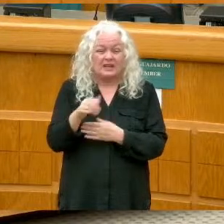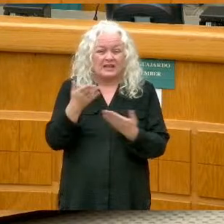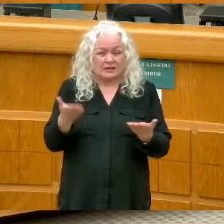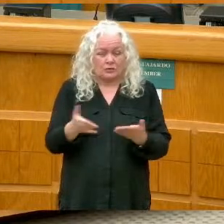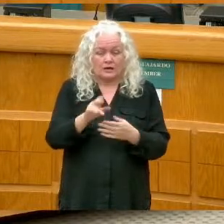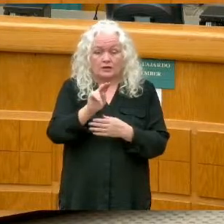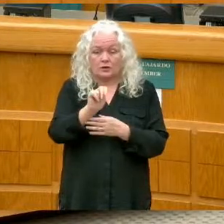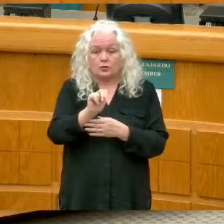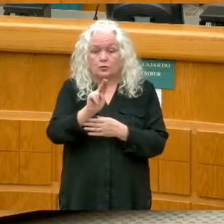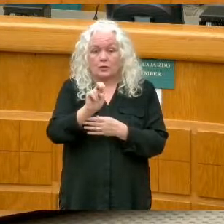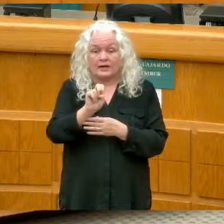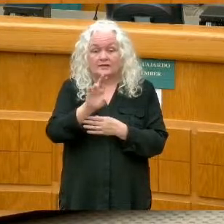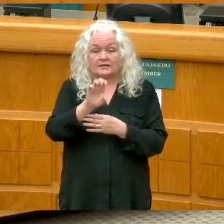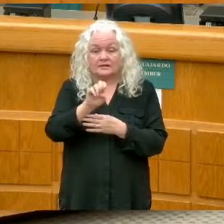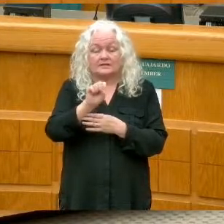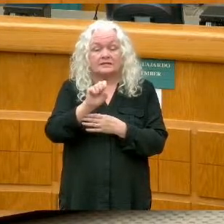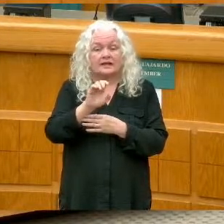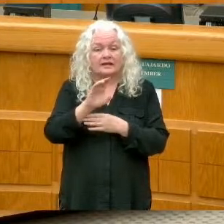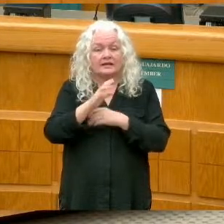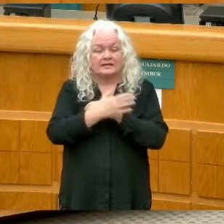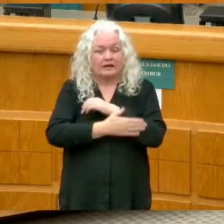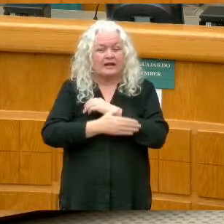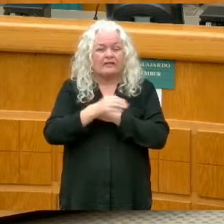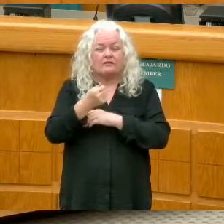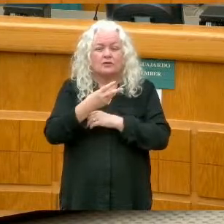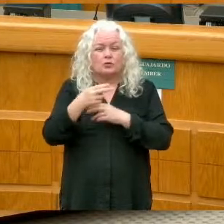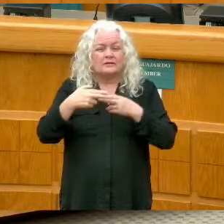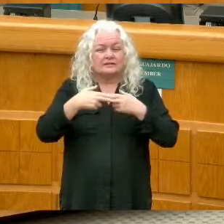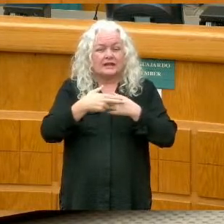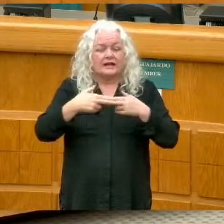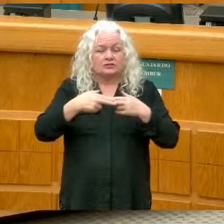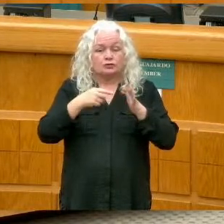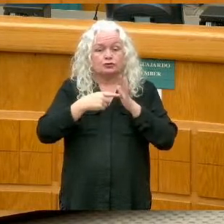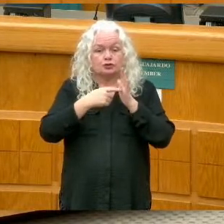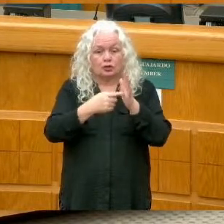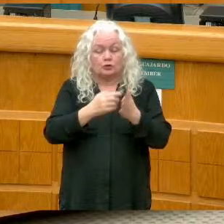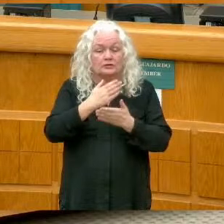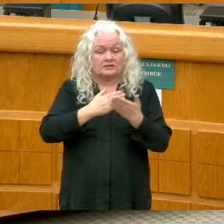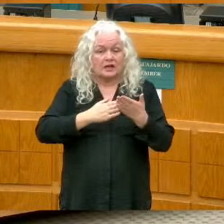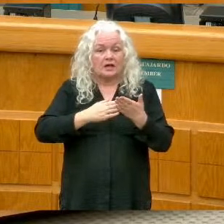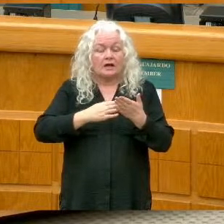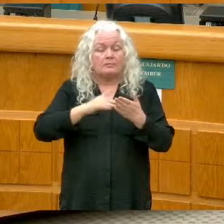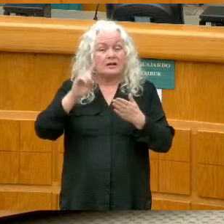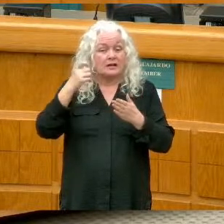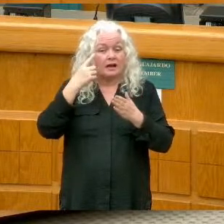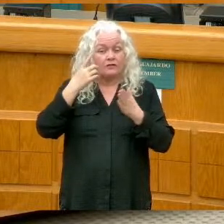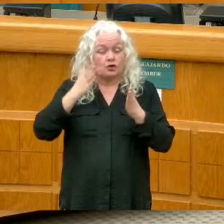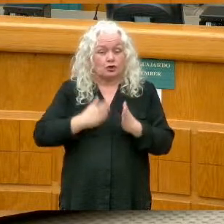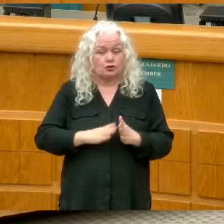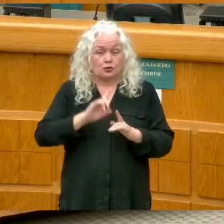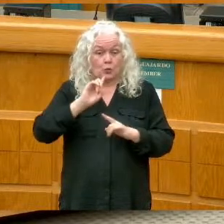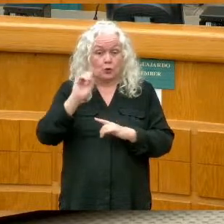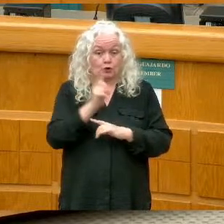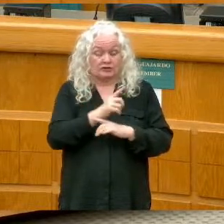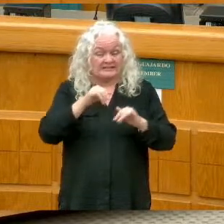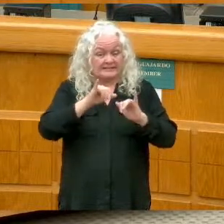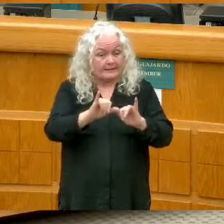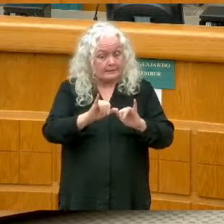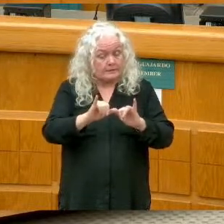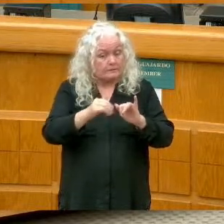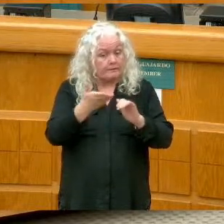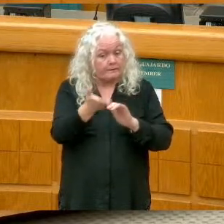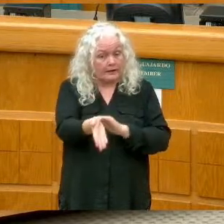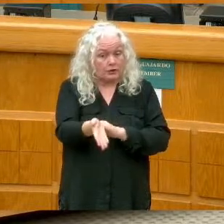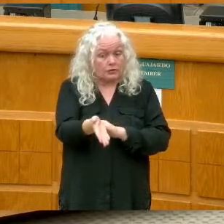County. After that, I do have a couple of slides just to show us some of the governor's orders that are still in place. It's been some